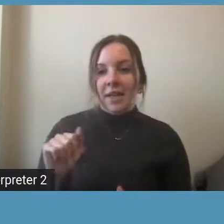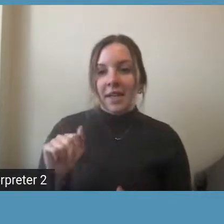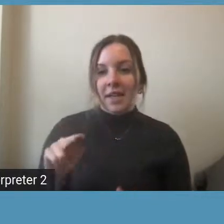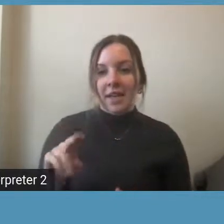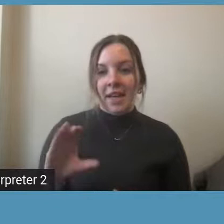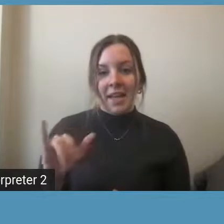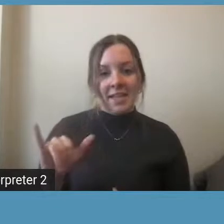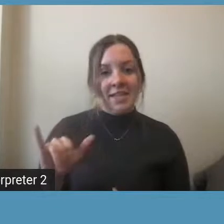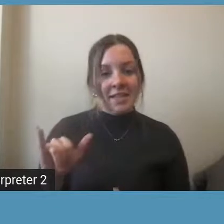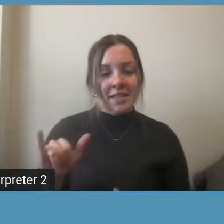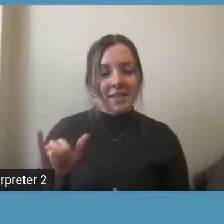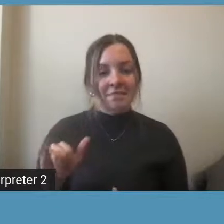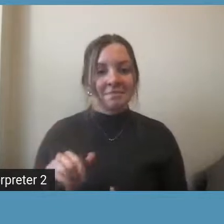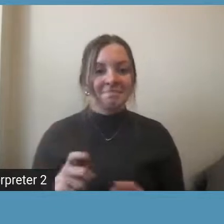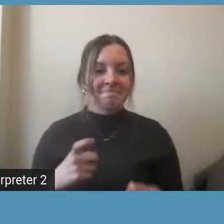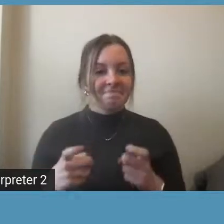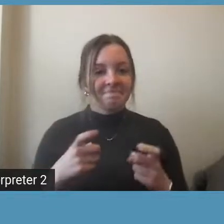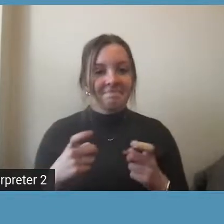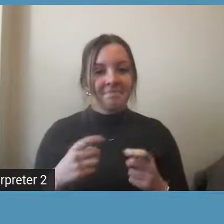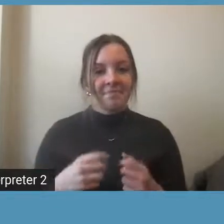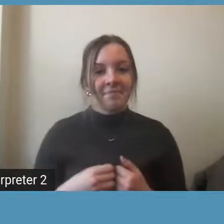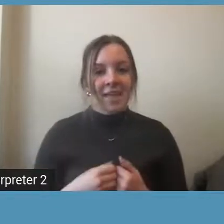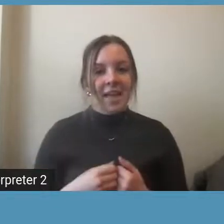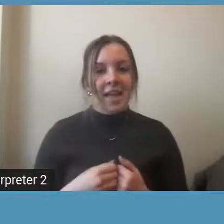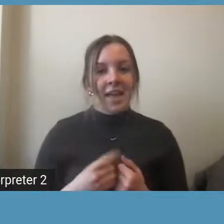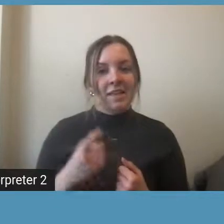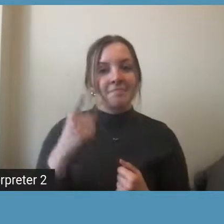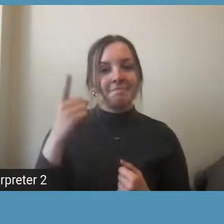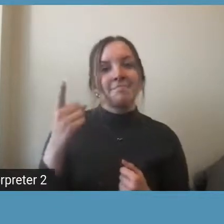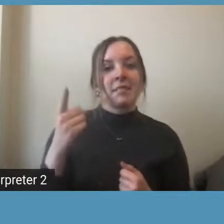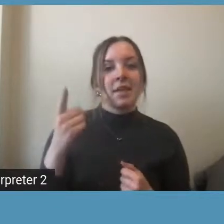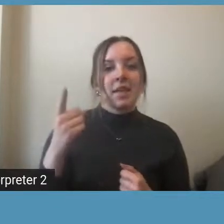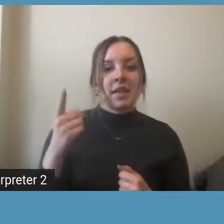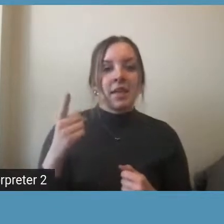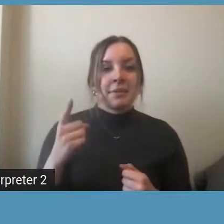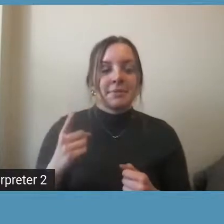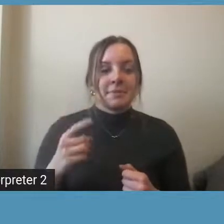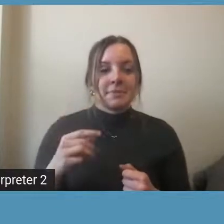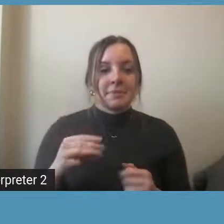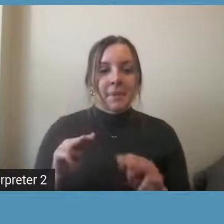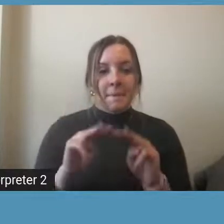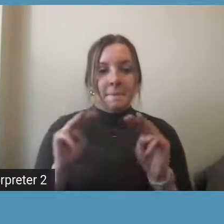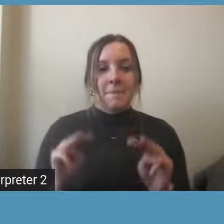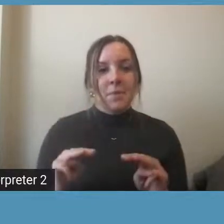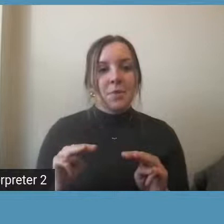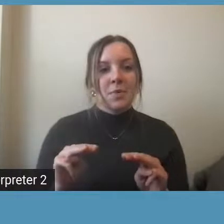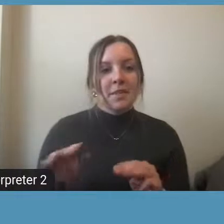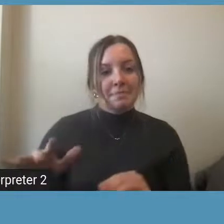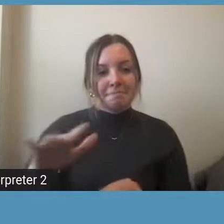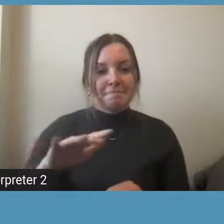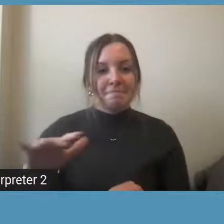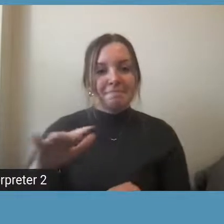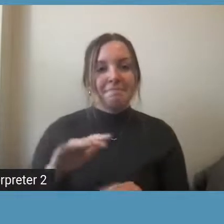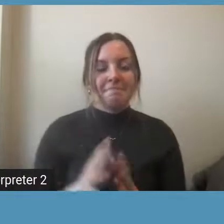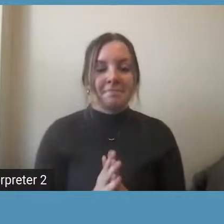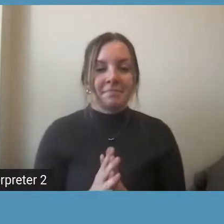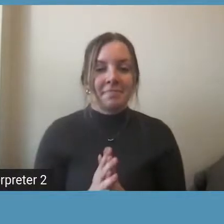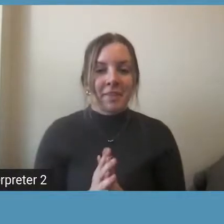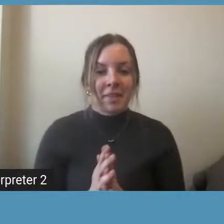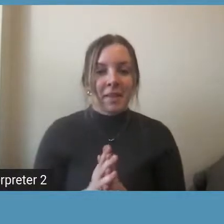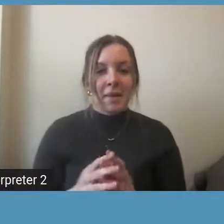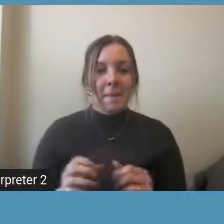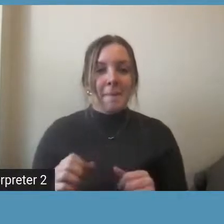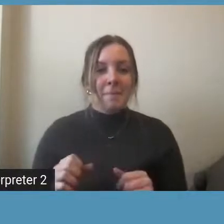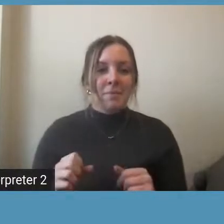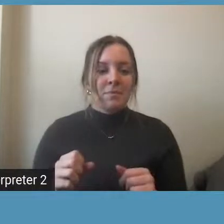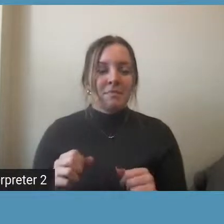my dear friends and collaborators at the regional museum associations who spent countless hours planning and producing the webinars, especially our